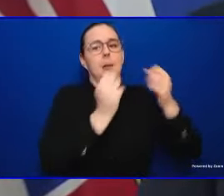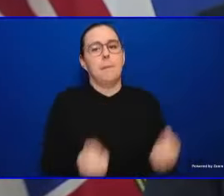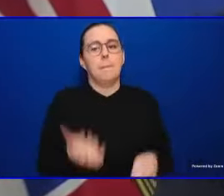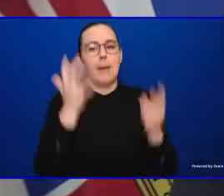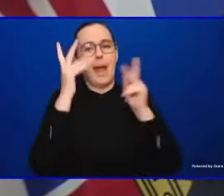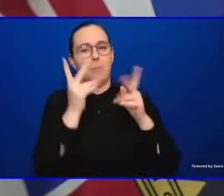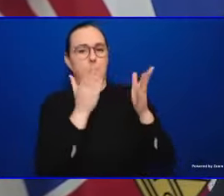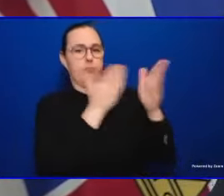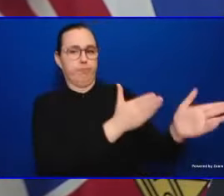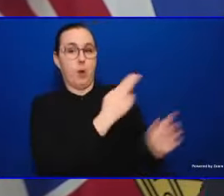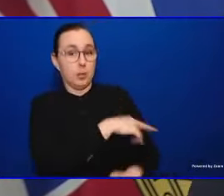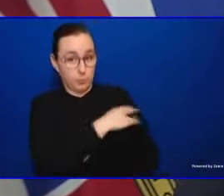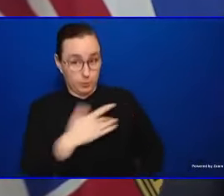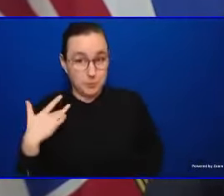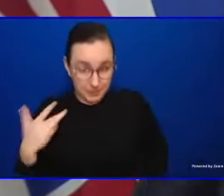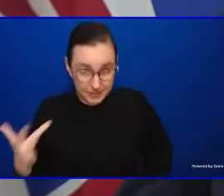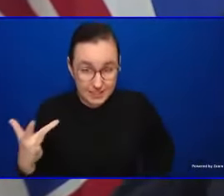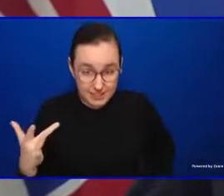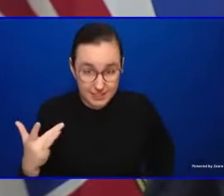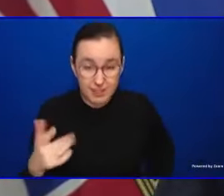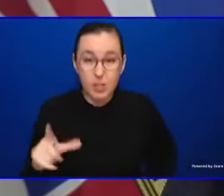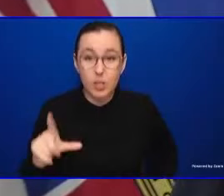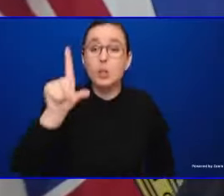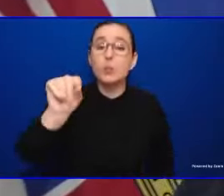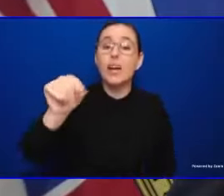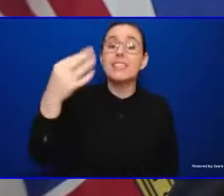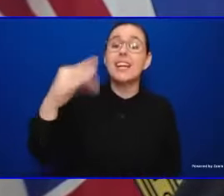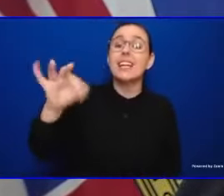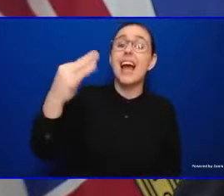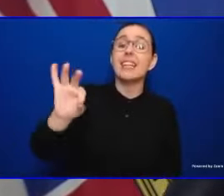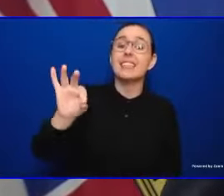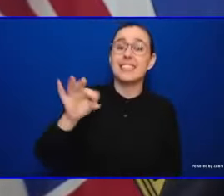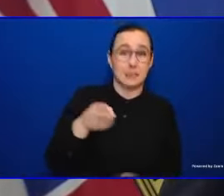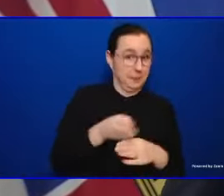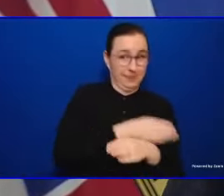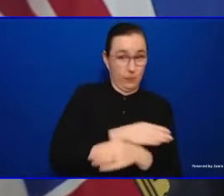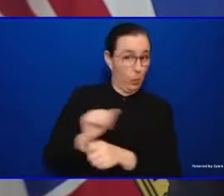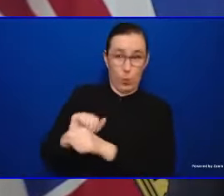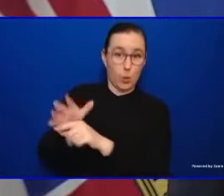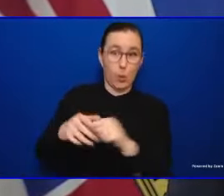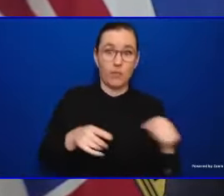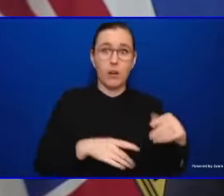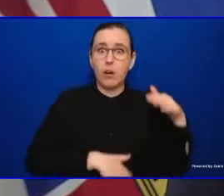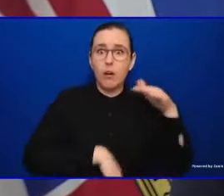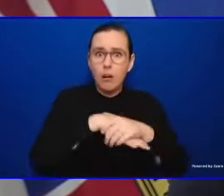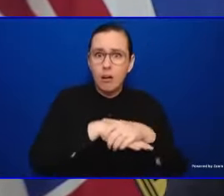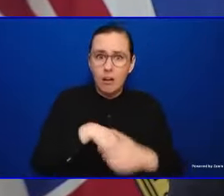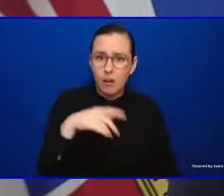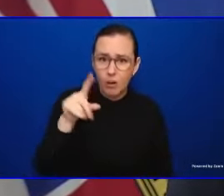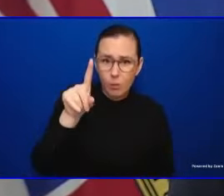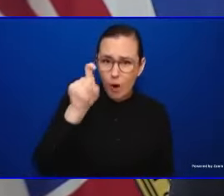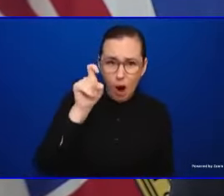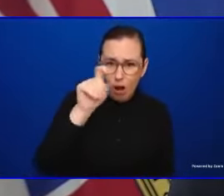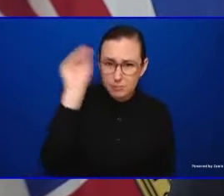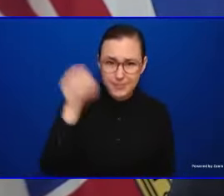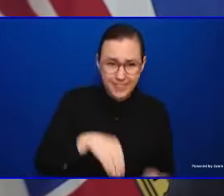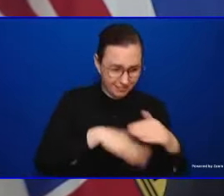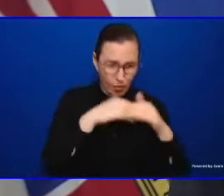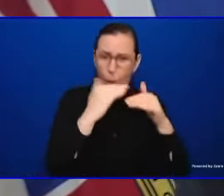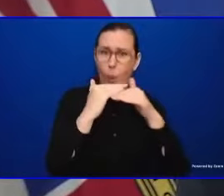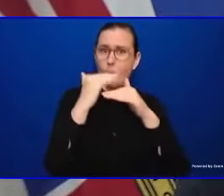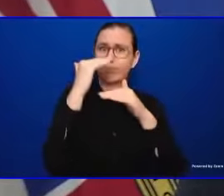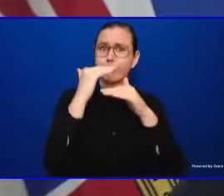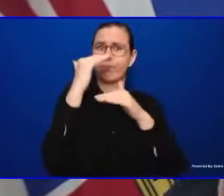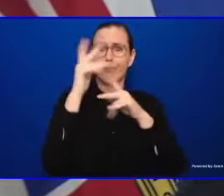in 2019, there were well over 100% of base beds full at that time. There are more other kinds of illness, more